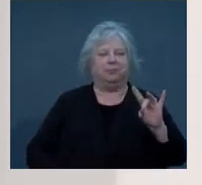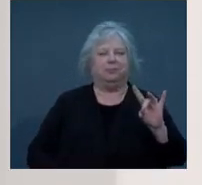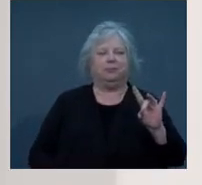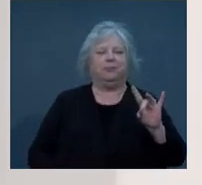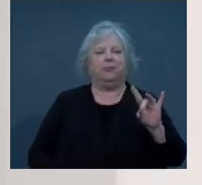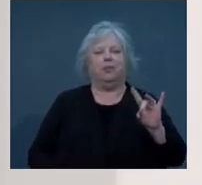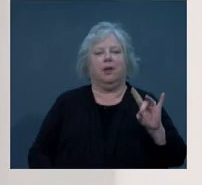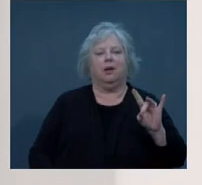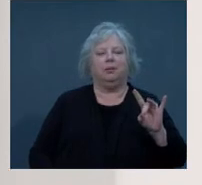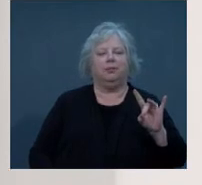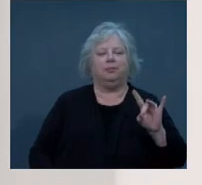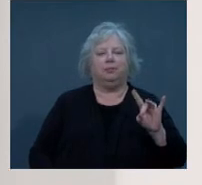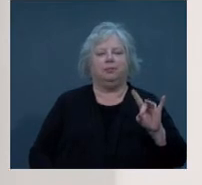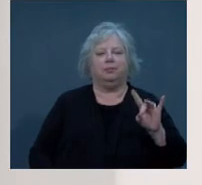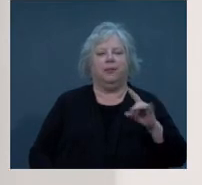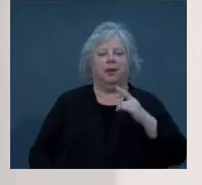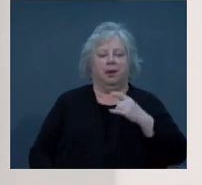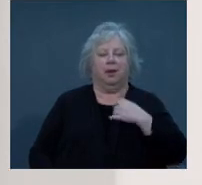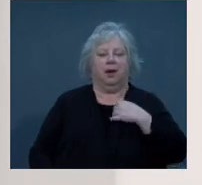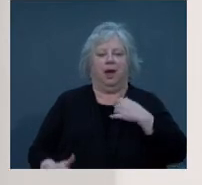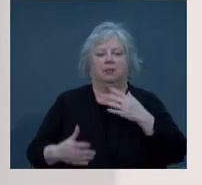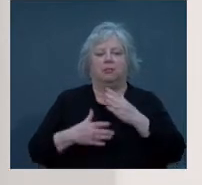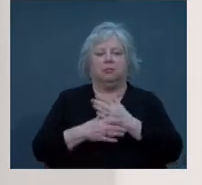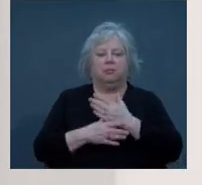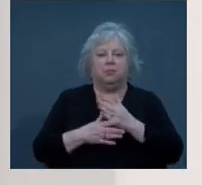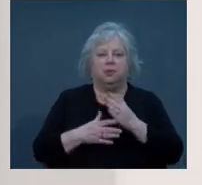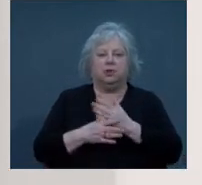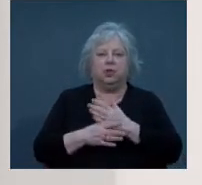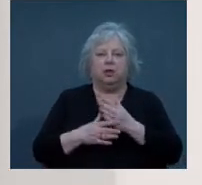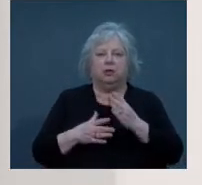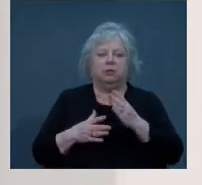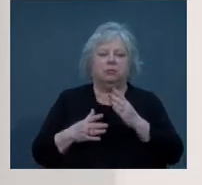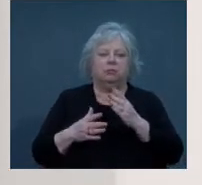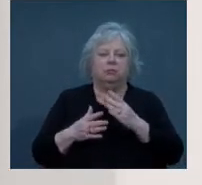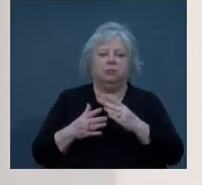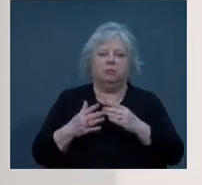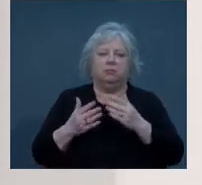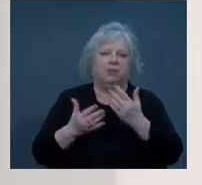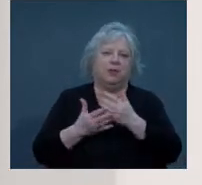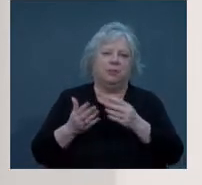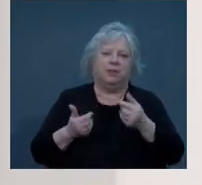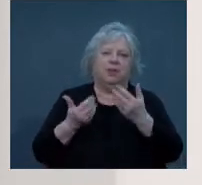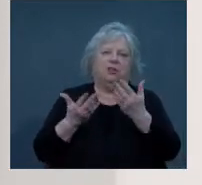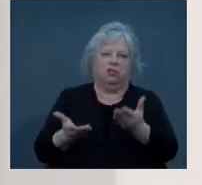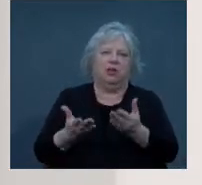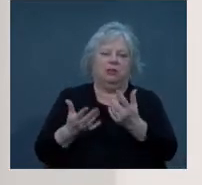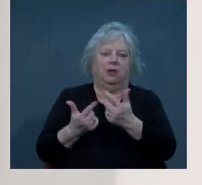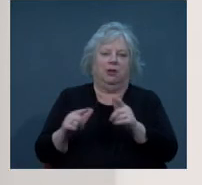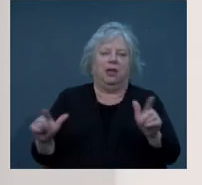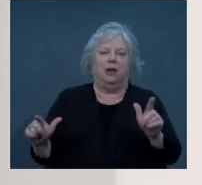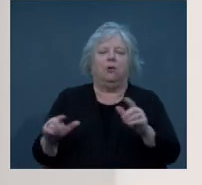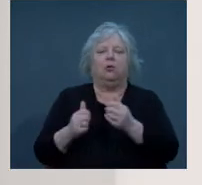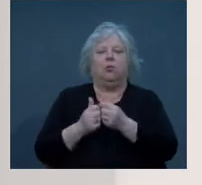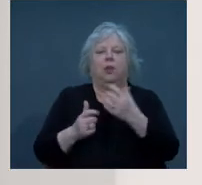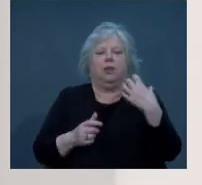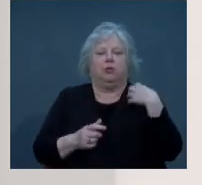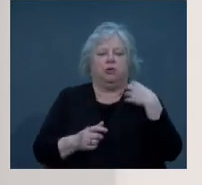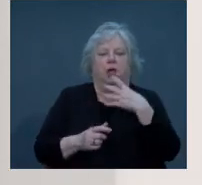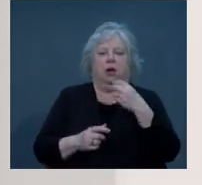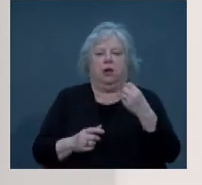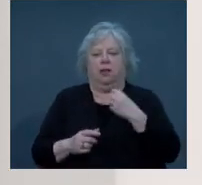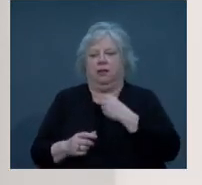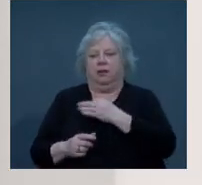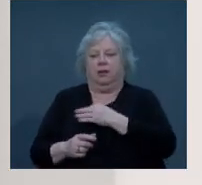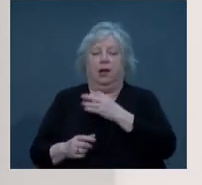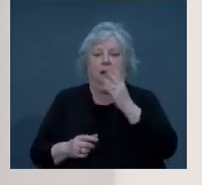And I had shared suggested language with the chair and the staff, and I'll share it with you.